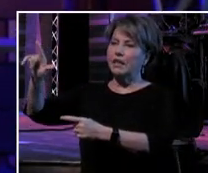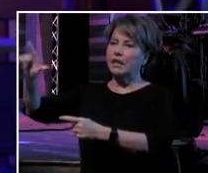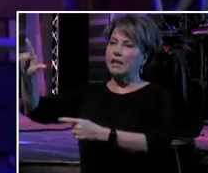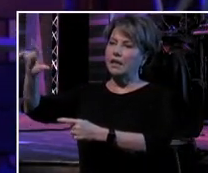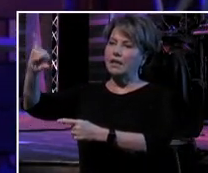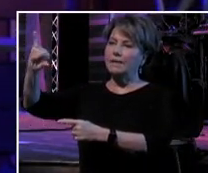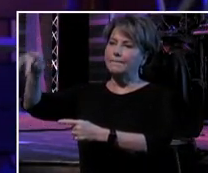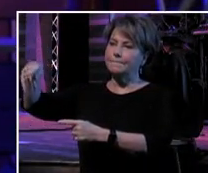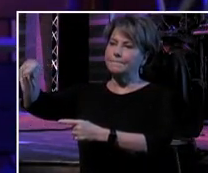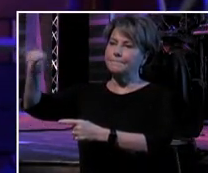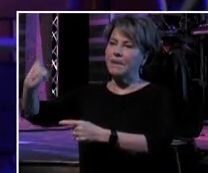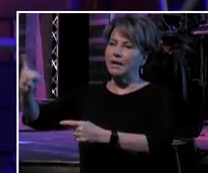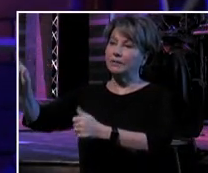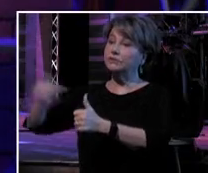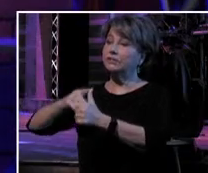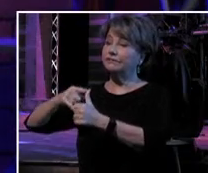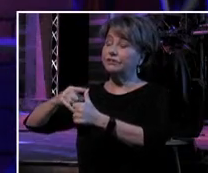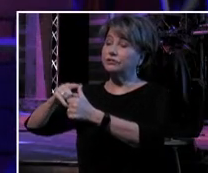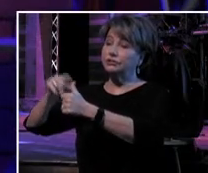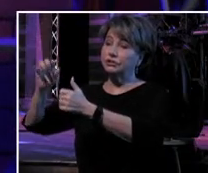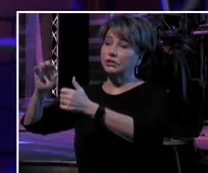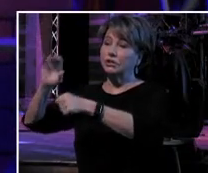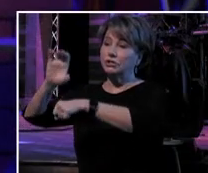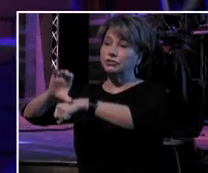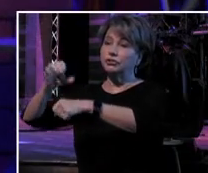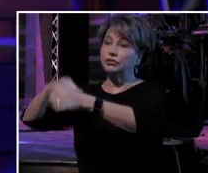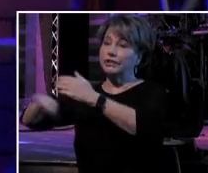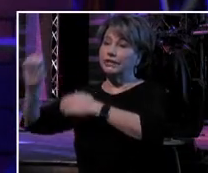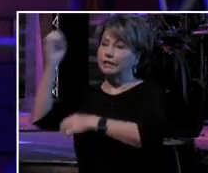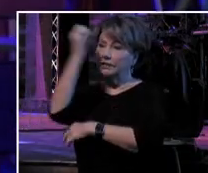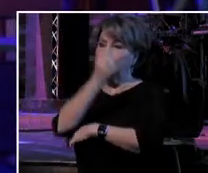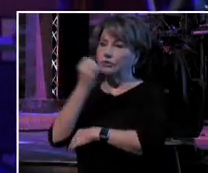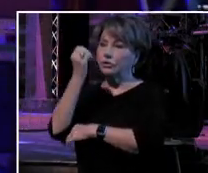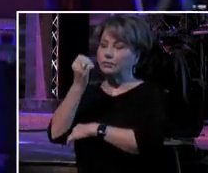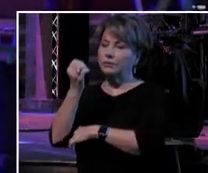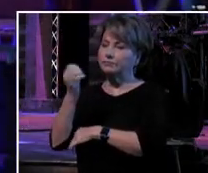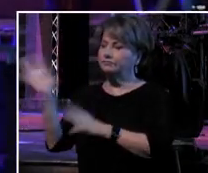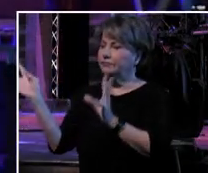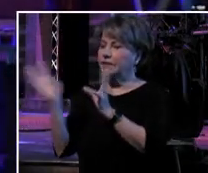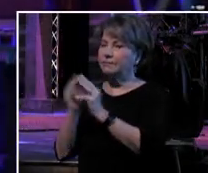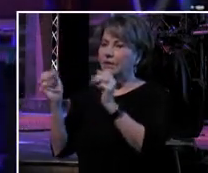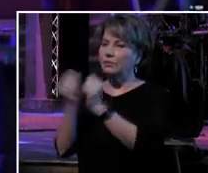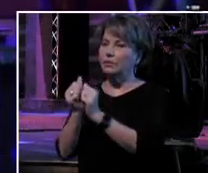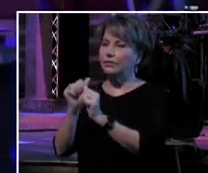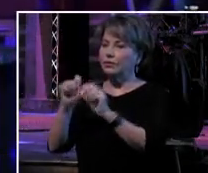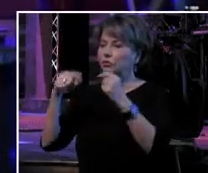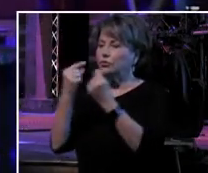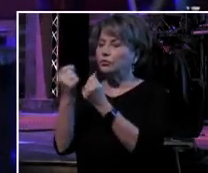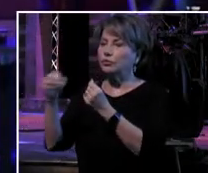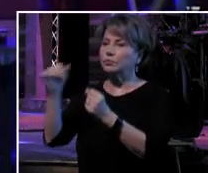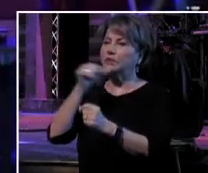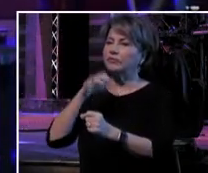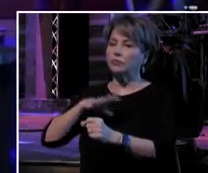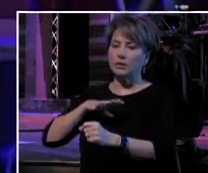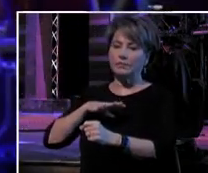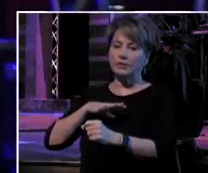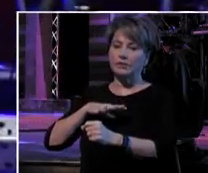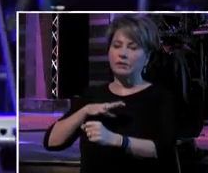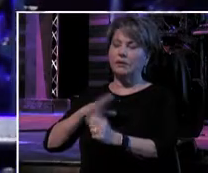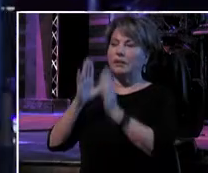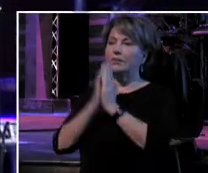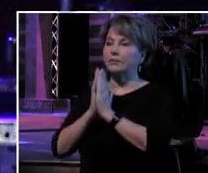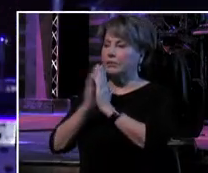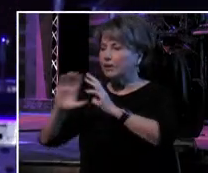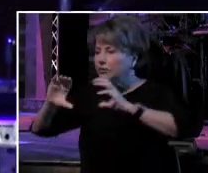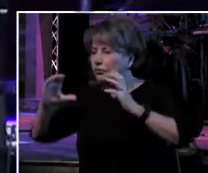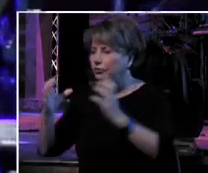on the coast, and 6 miles inward was Philippi. And he met a group of women praying around by a river, and they